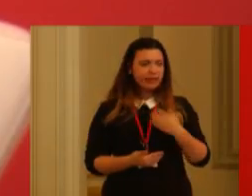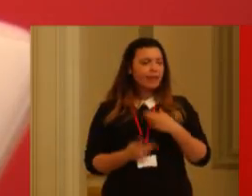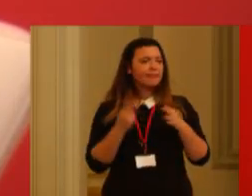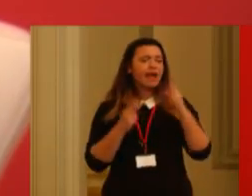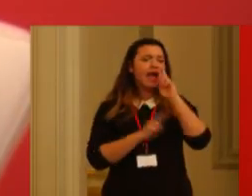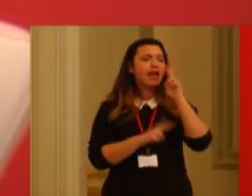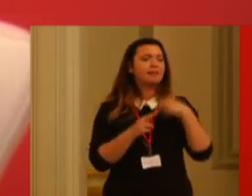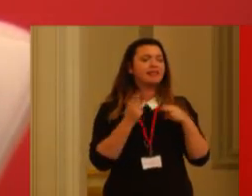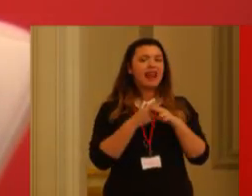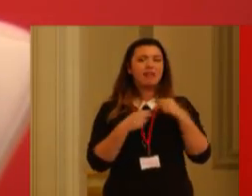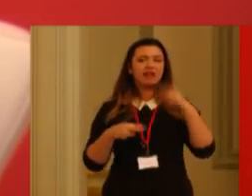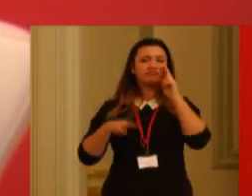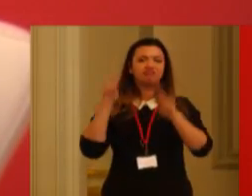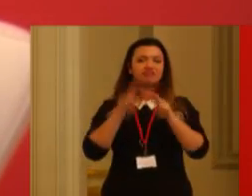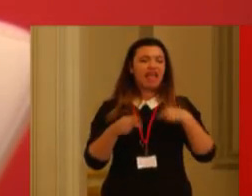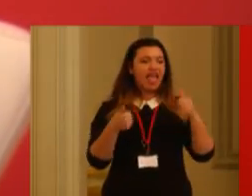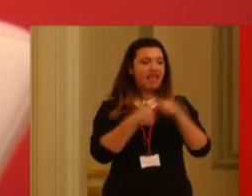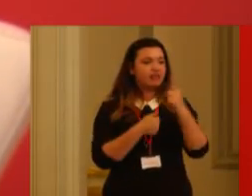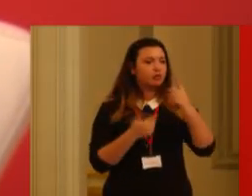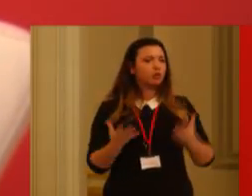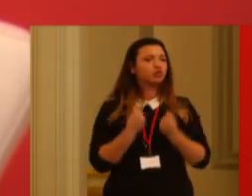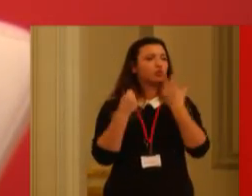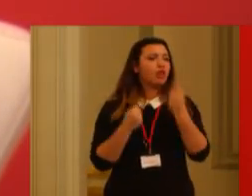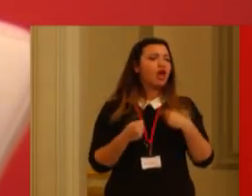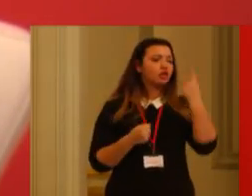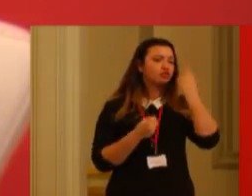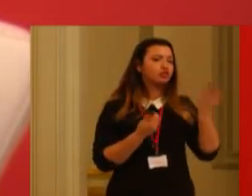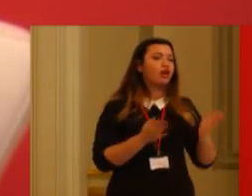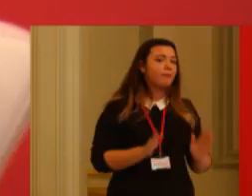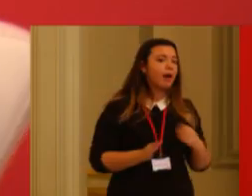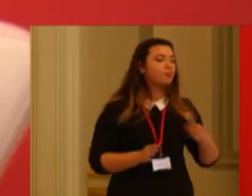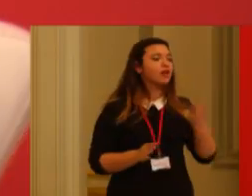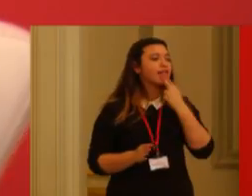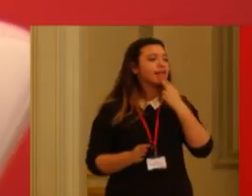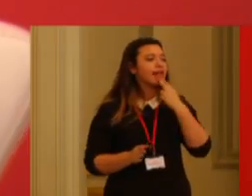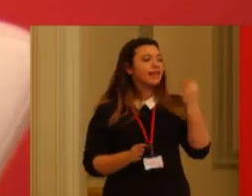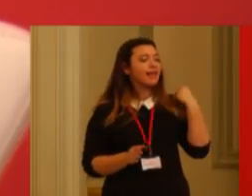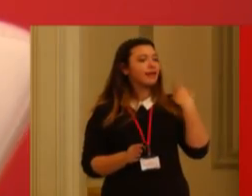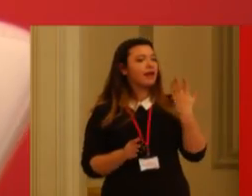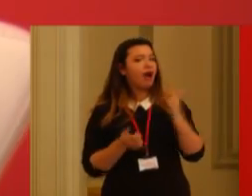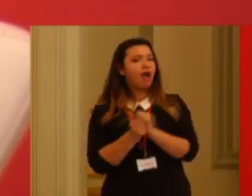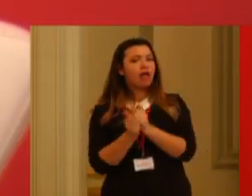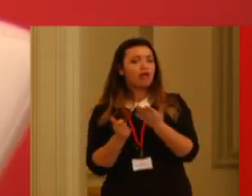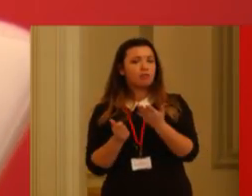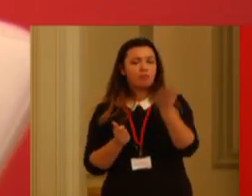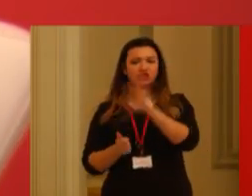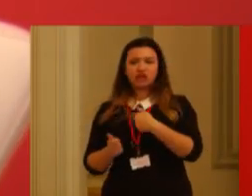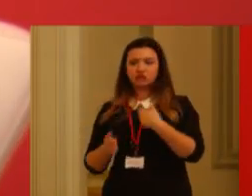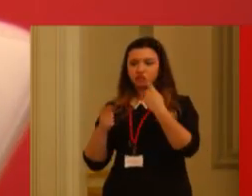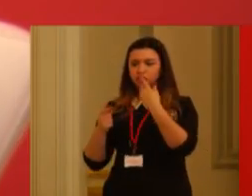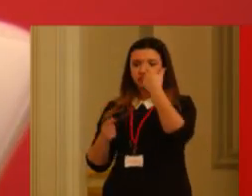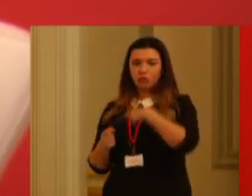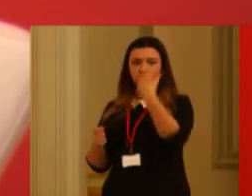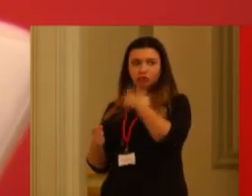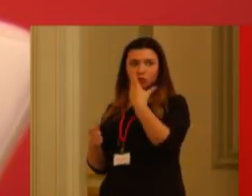miserable, based on my experience too. Marriage can't be the road to savior, and if they